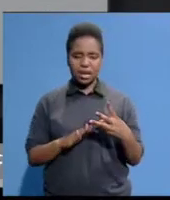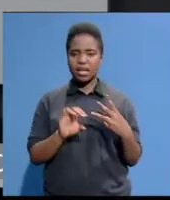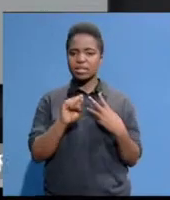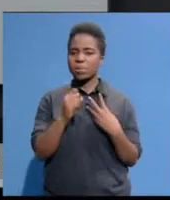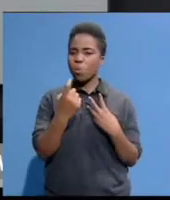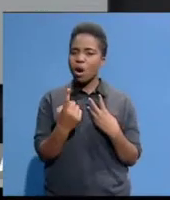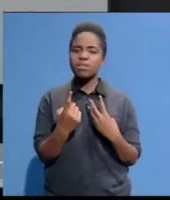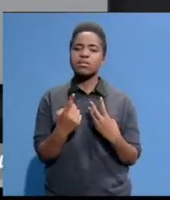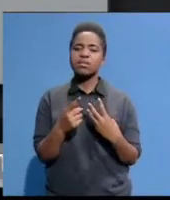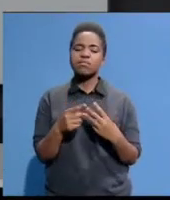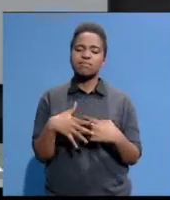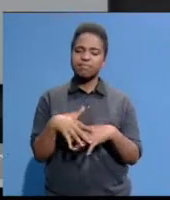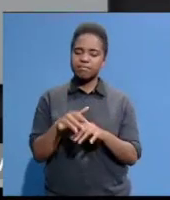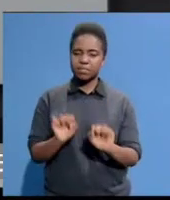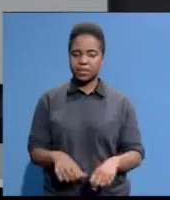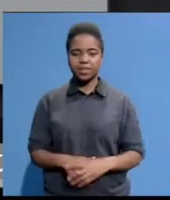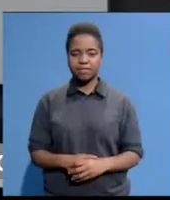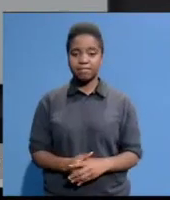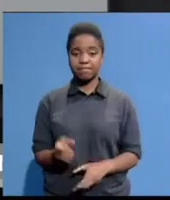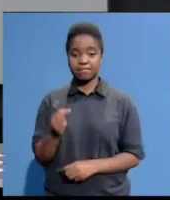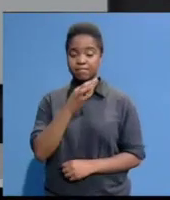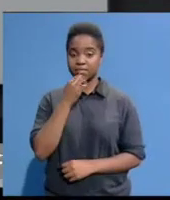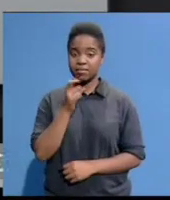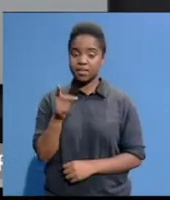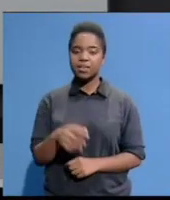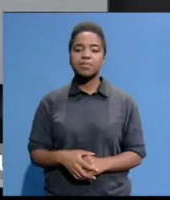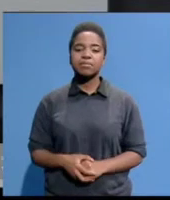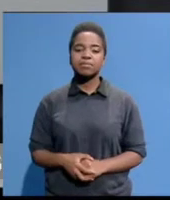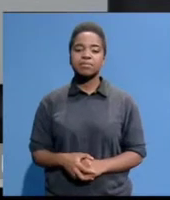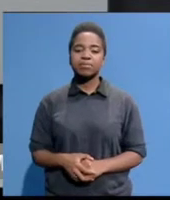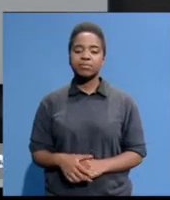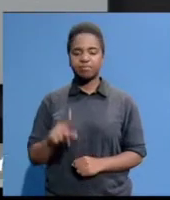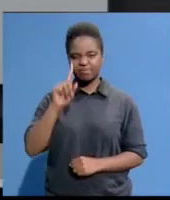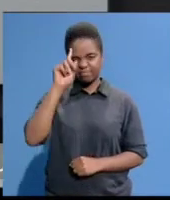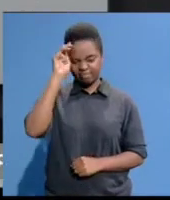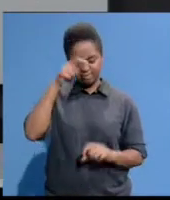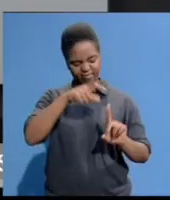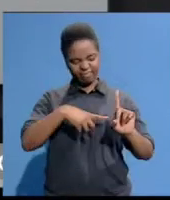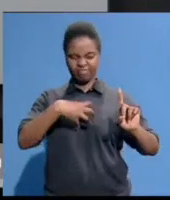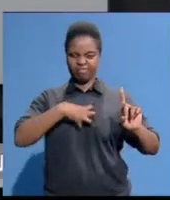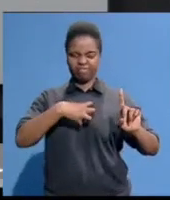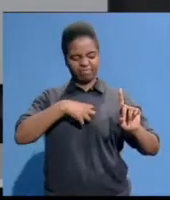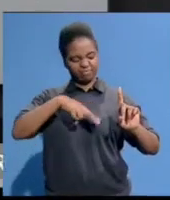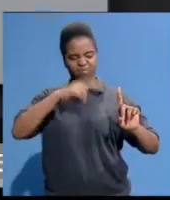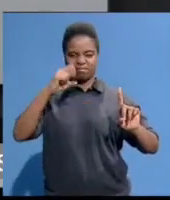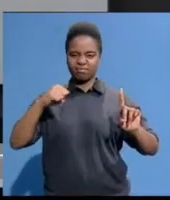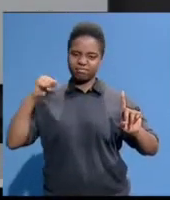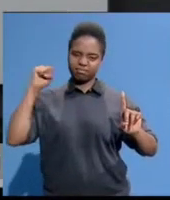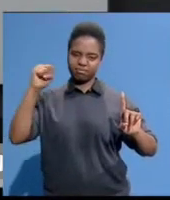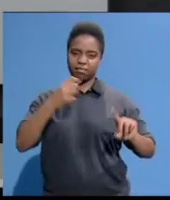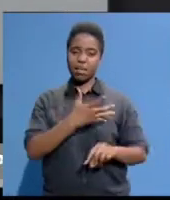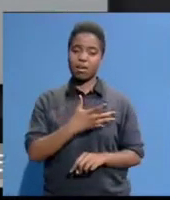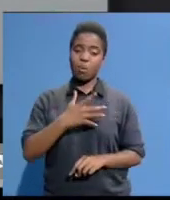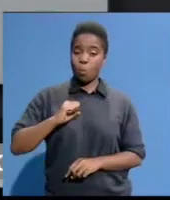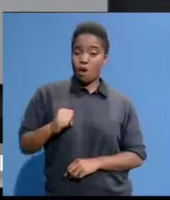SABC1 Madiba. Ntokozo 2006 tweets, #Madiba. Liambile iqhawe lamaqhawe. Mamkrasha, you're not